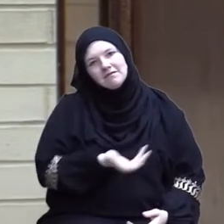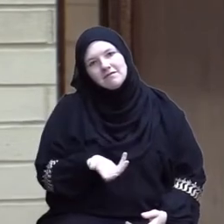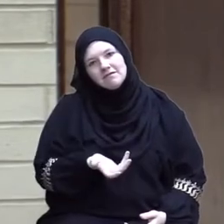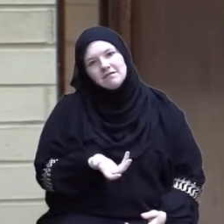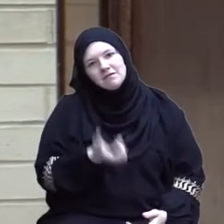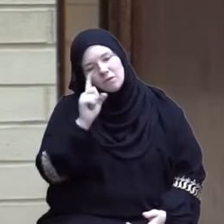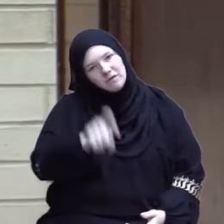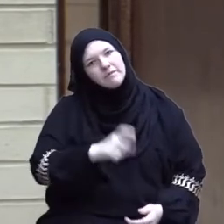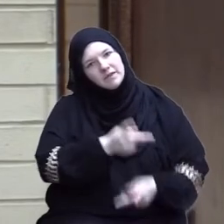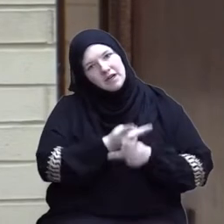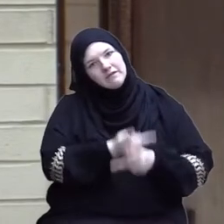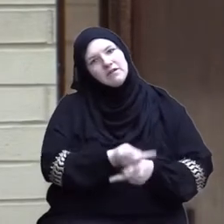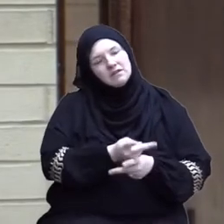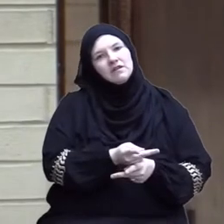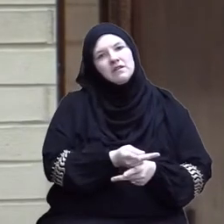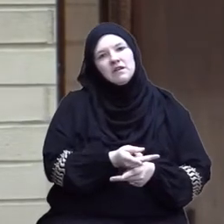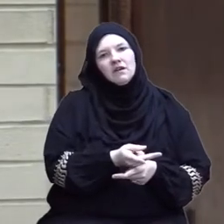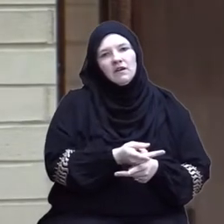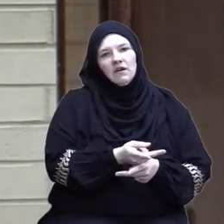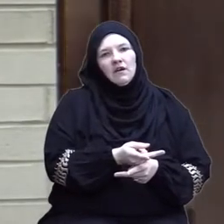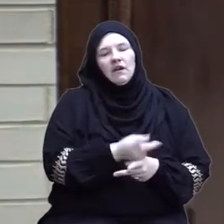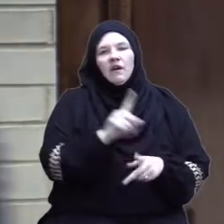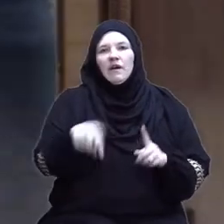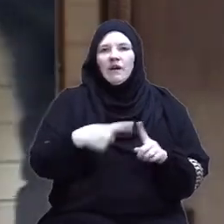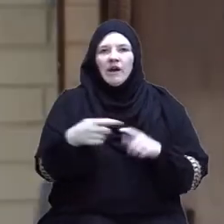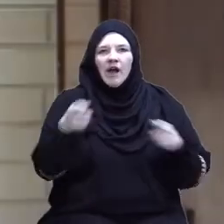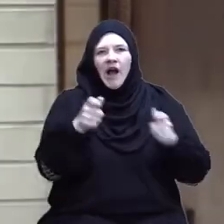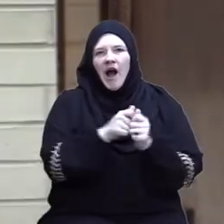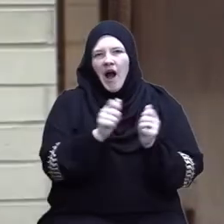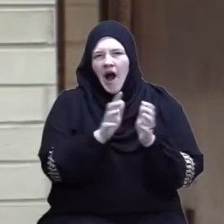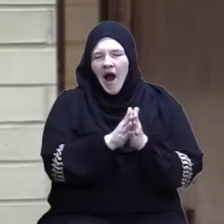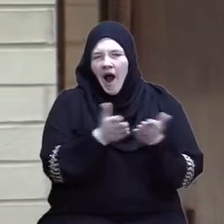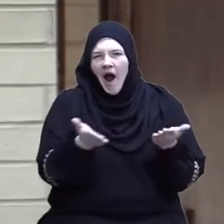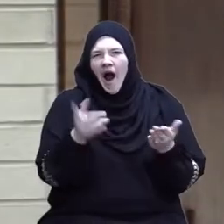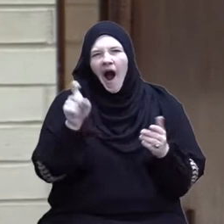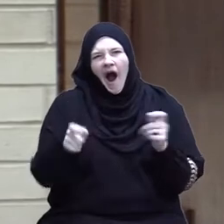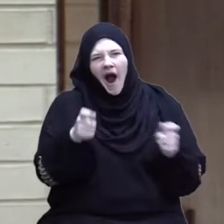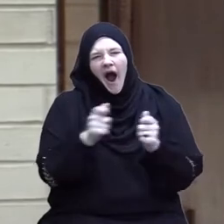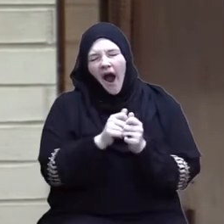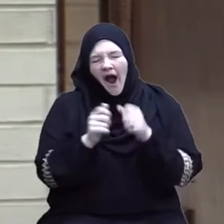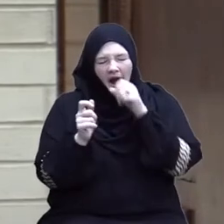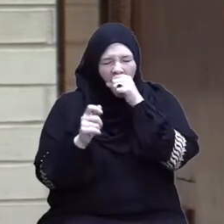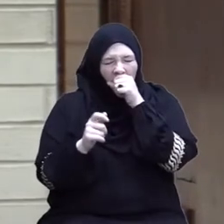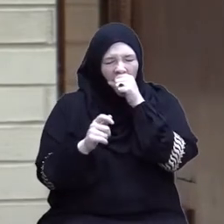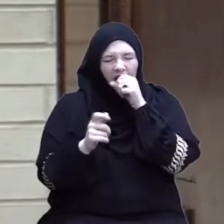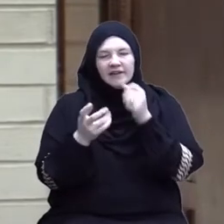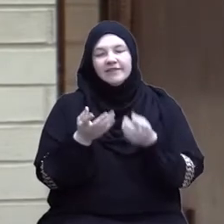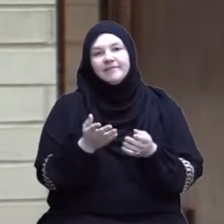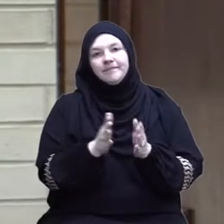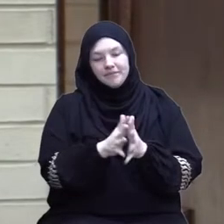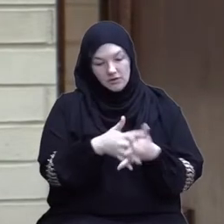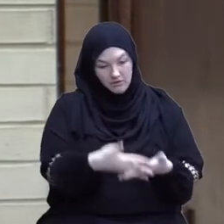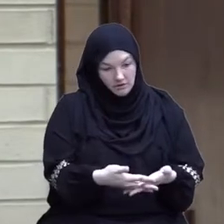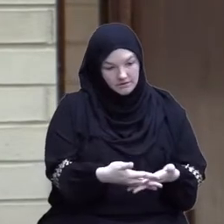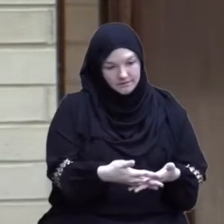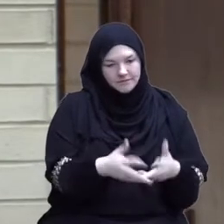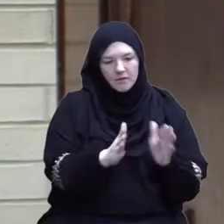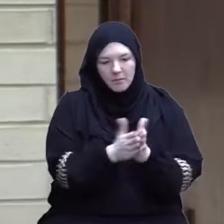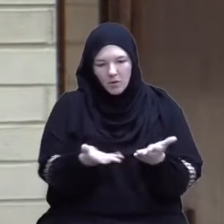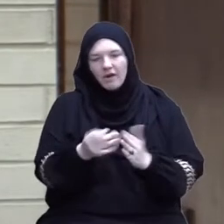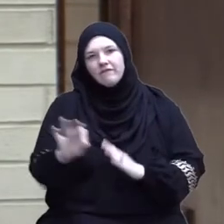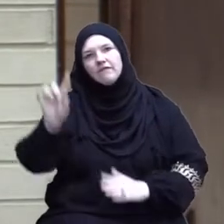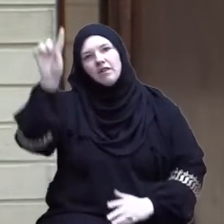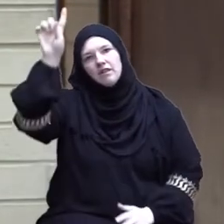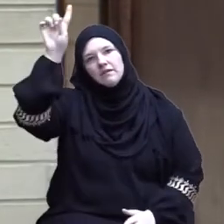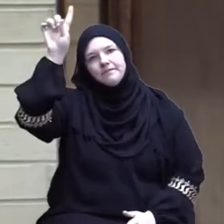we have to be careful that when we deal with the book, we're dealing with the book of Allah. You see